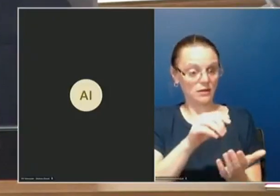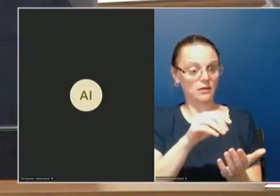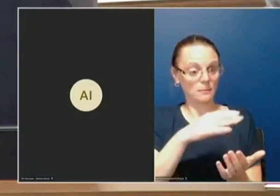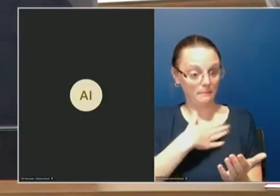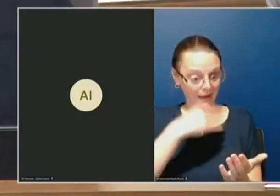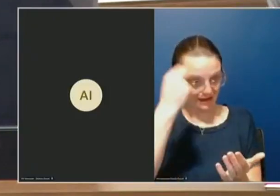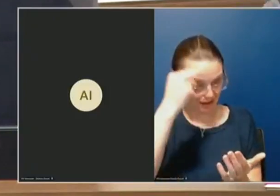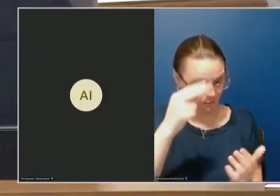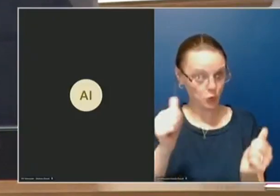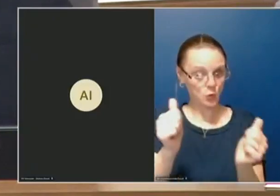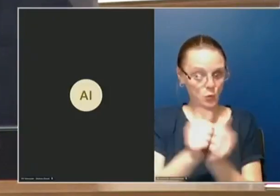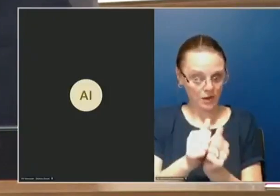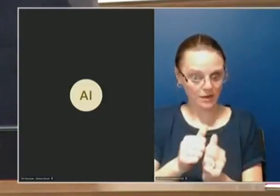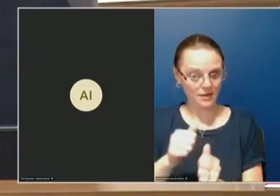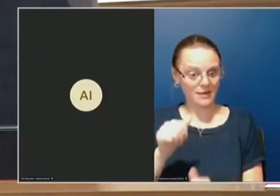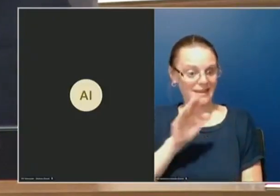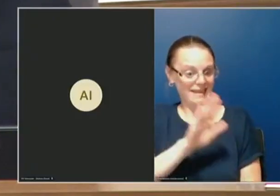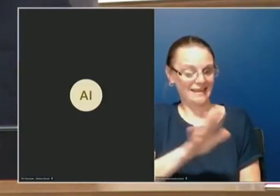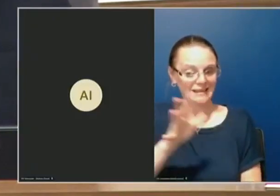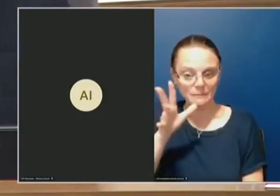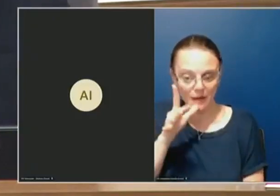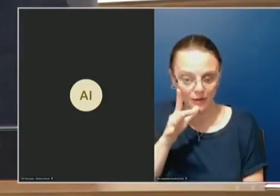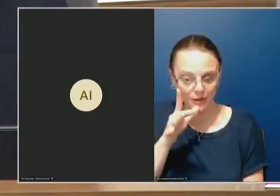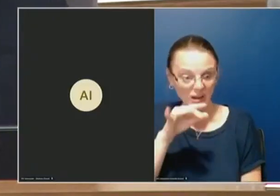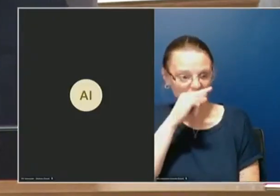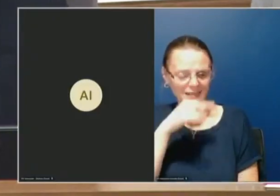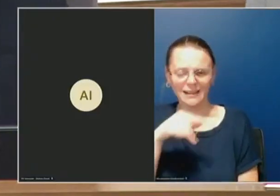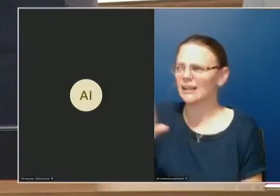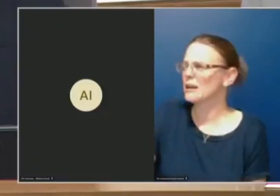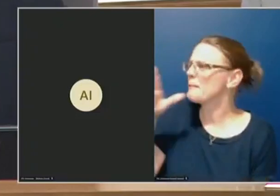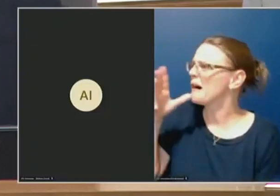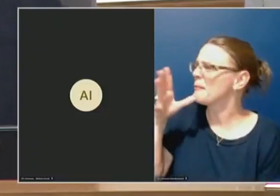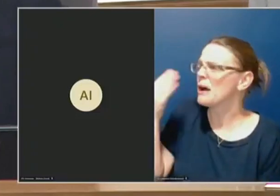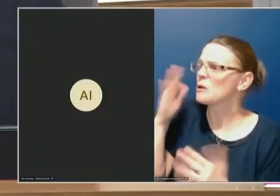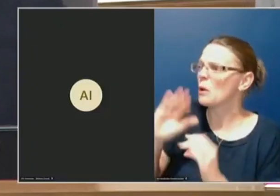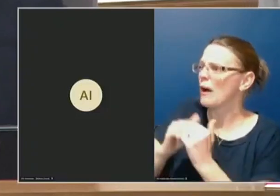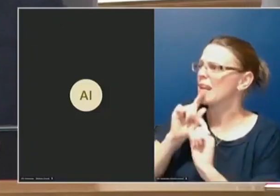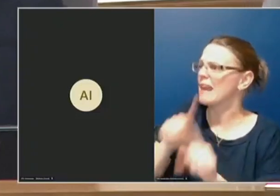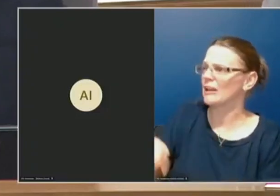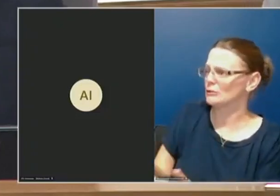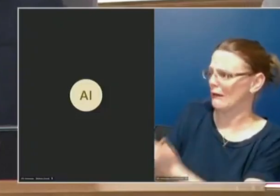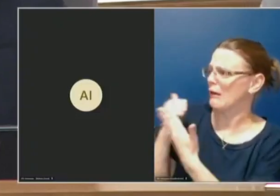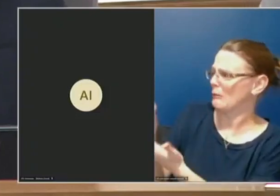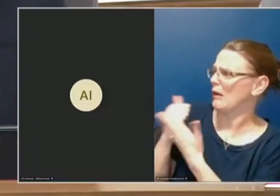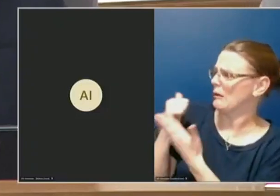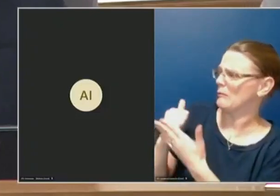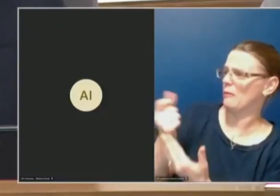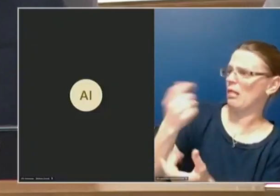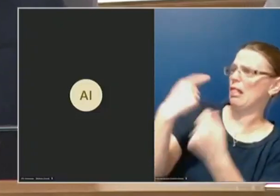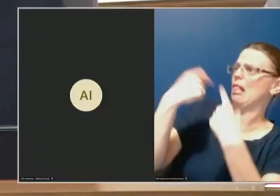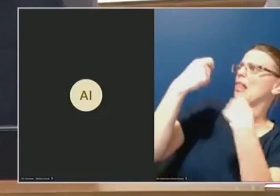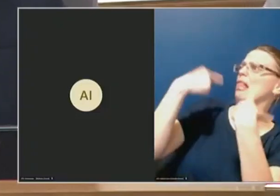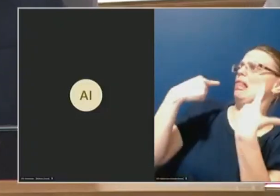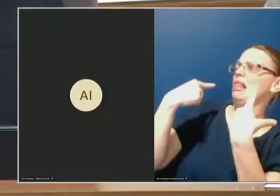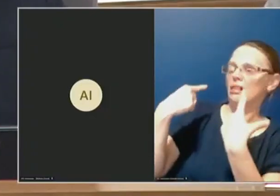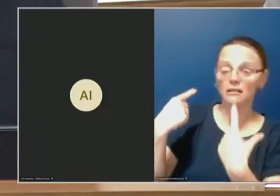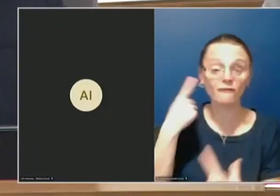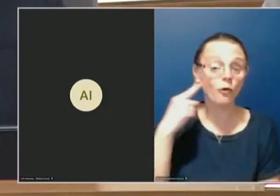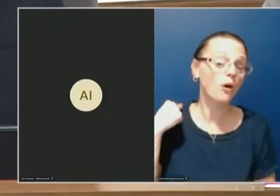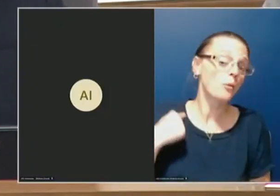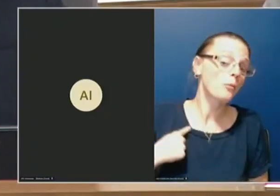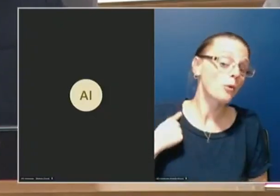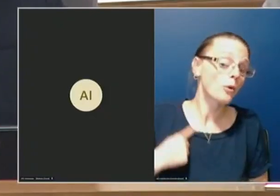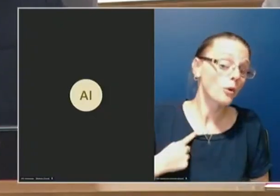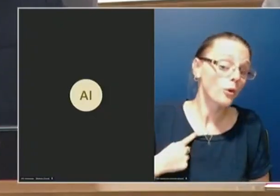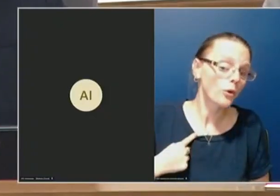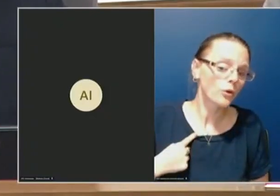he's like, why am I being asked these questions? Mom, help, at 15 years old. We need to, as Representative